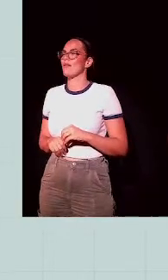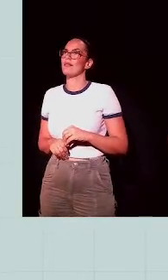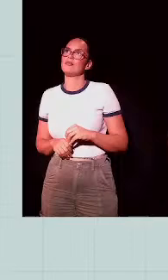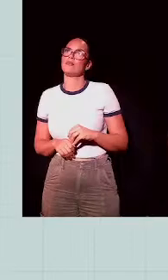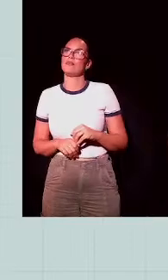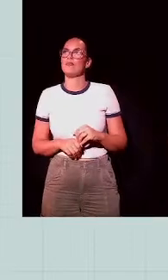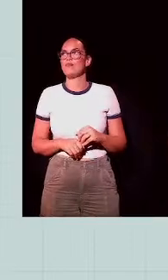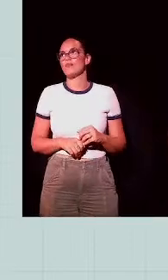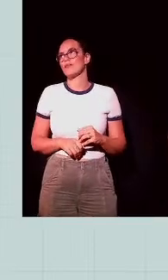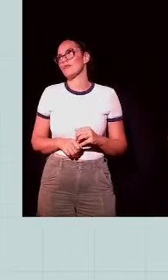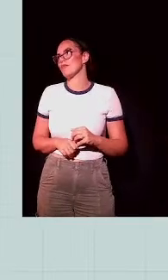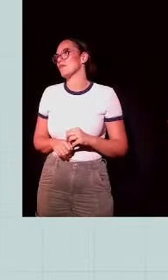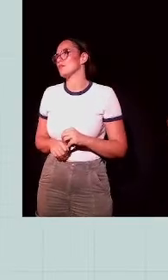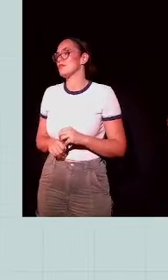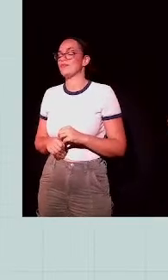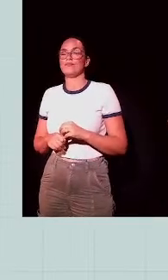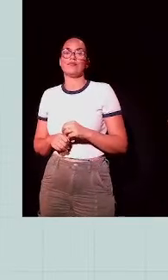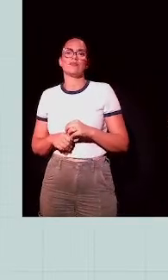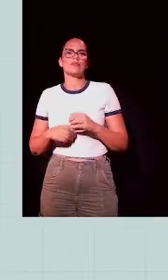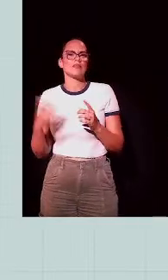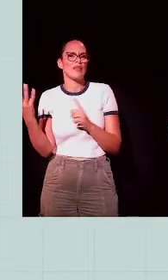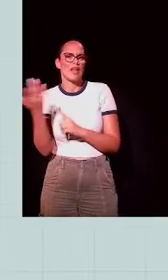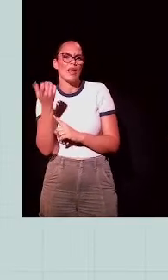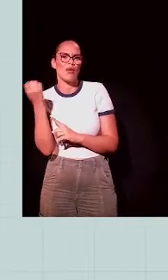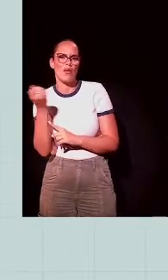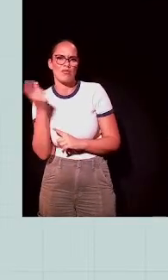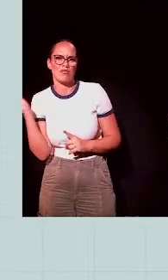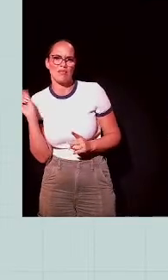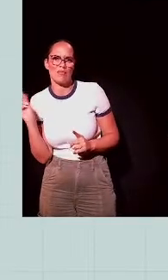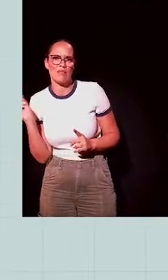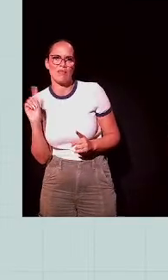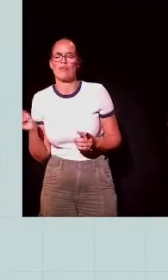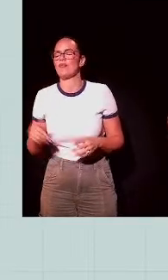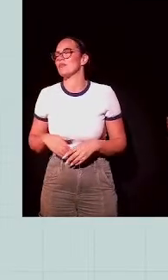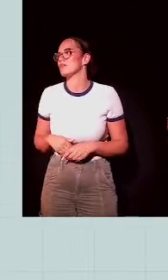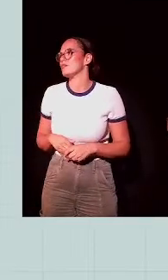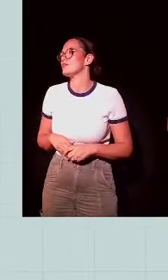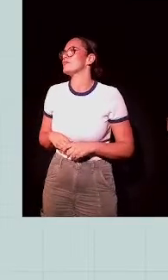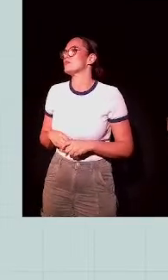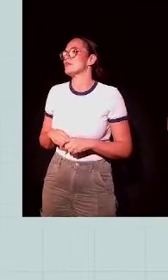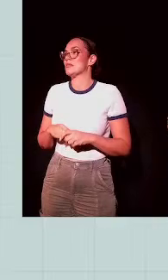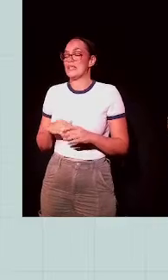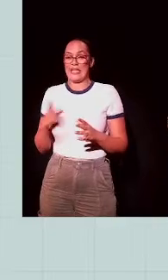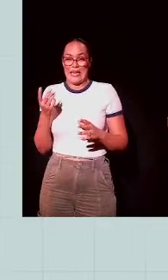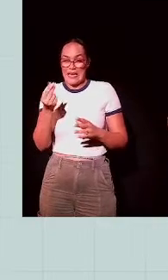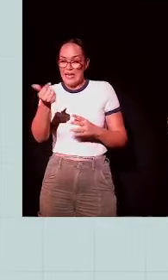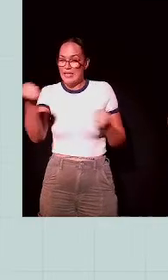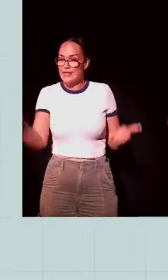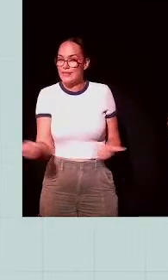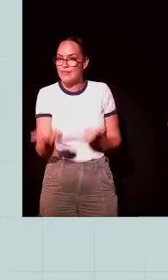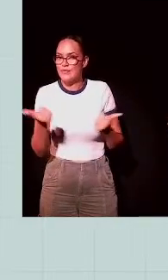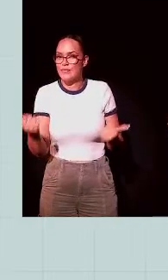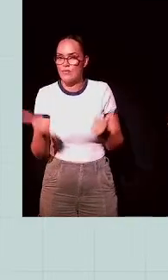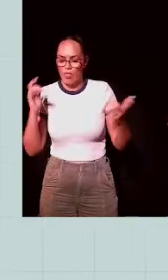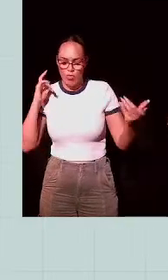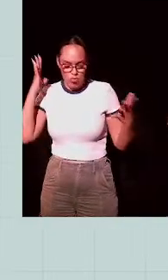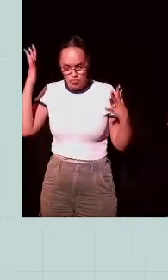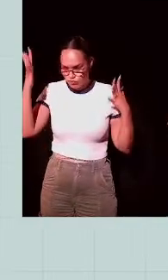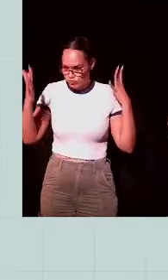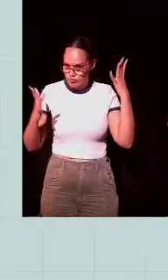That gets you the outcome, that gets you the break. It's chaos and